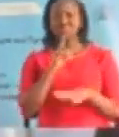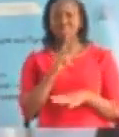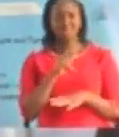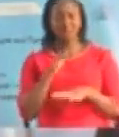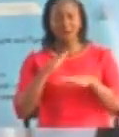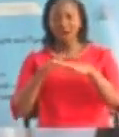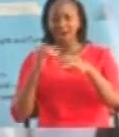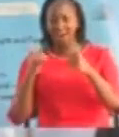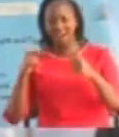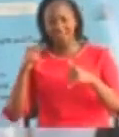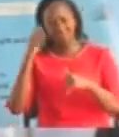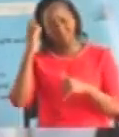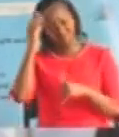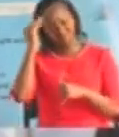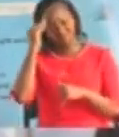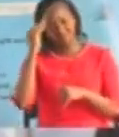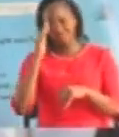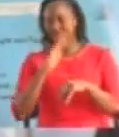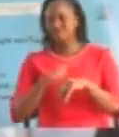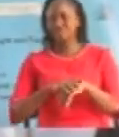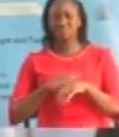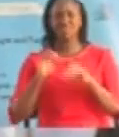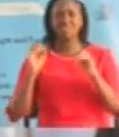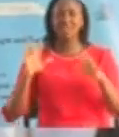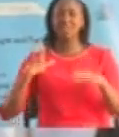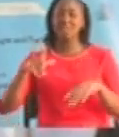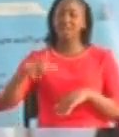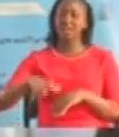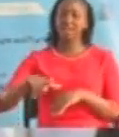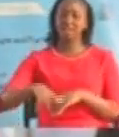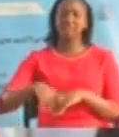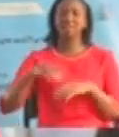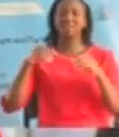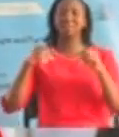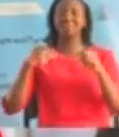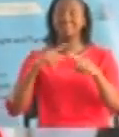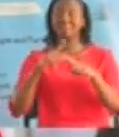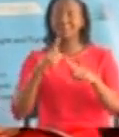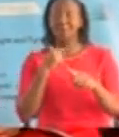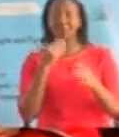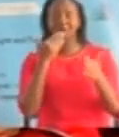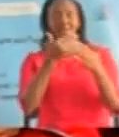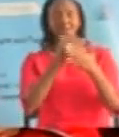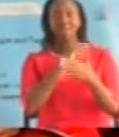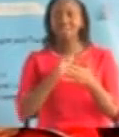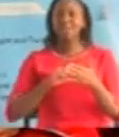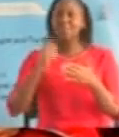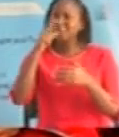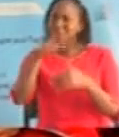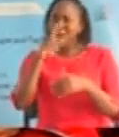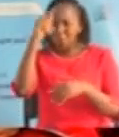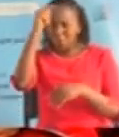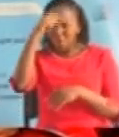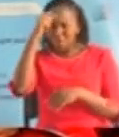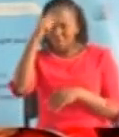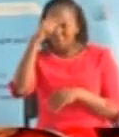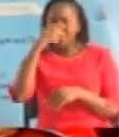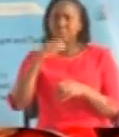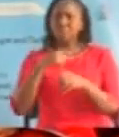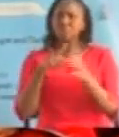is of lower quality. I want to thank the Senate for their wisdom and steadfast